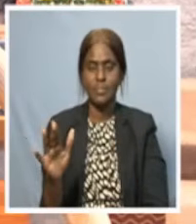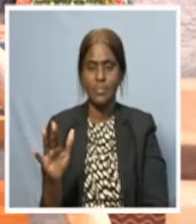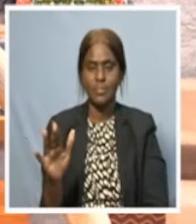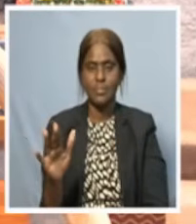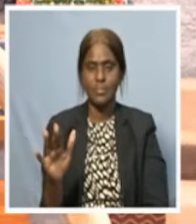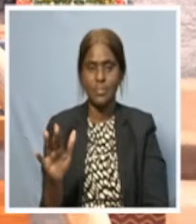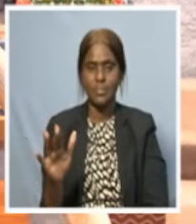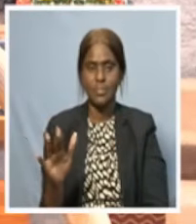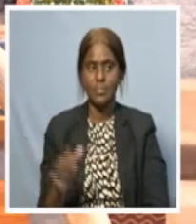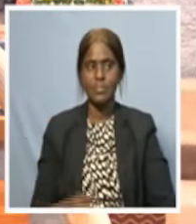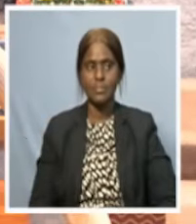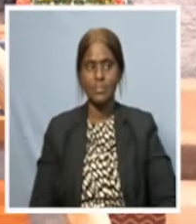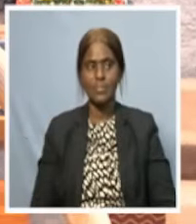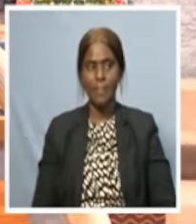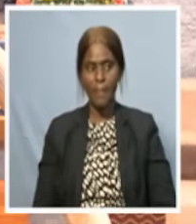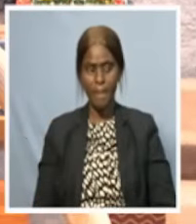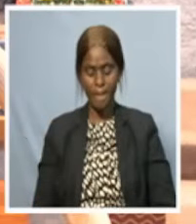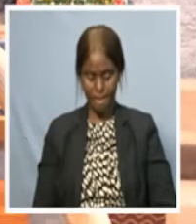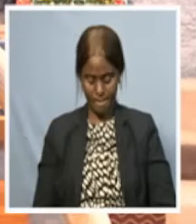affirmative.